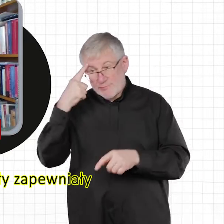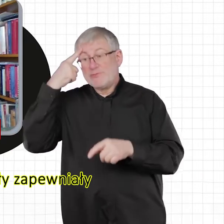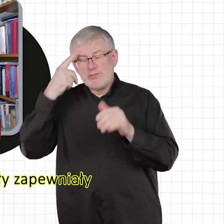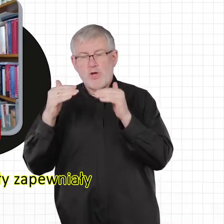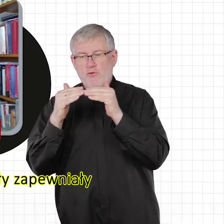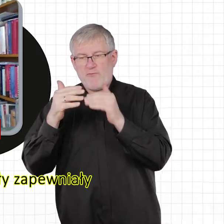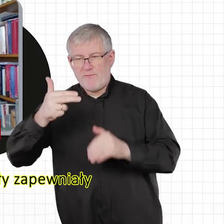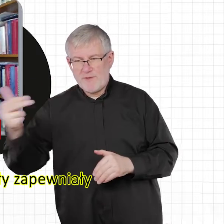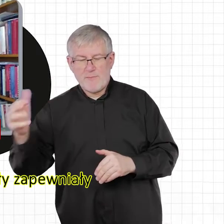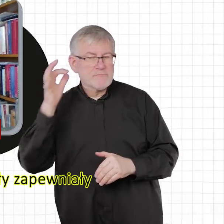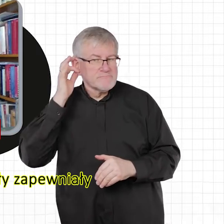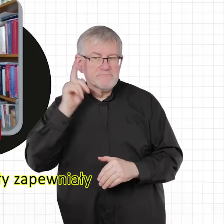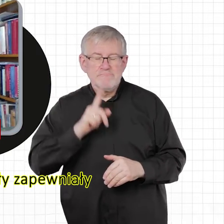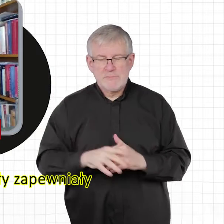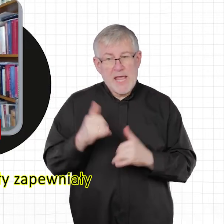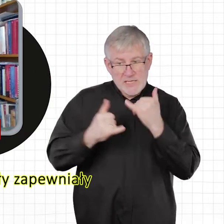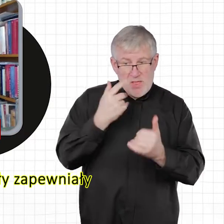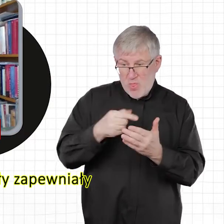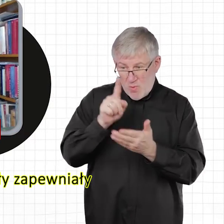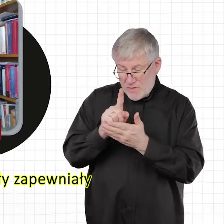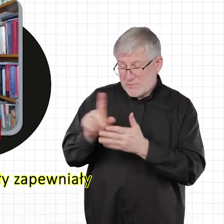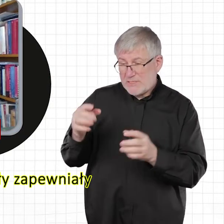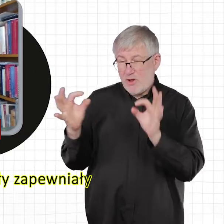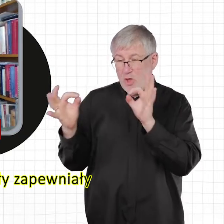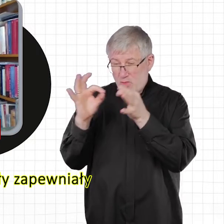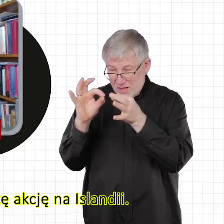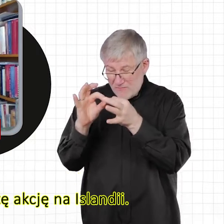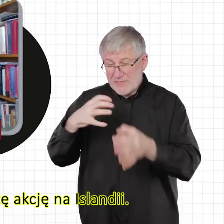sexual education, and that has been going quite slowly.